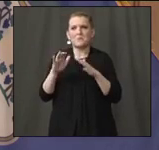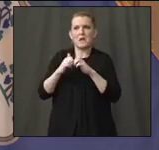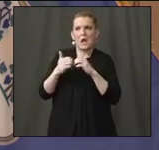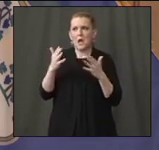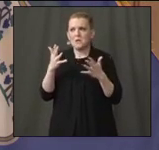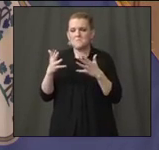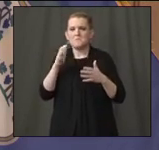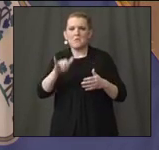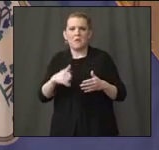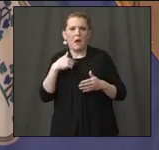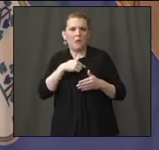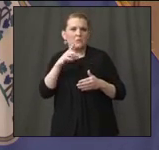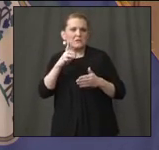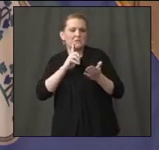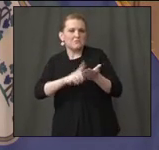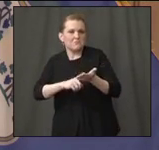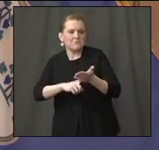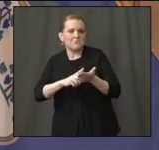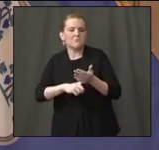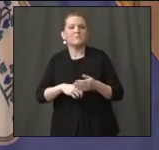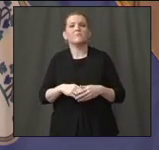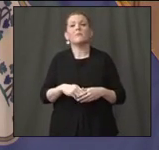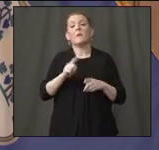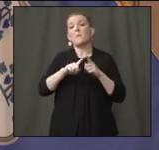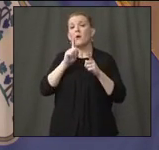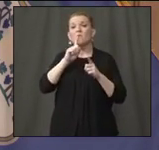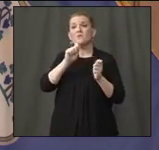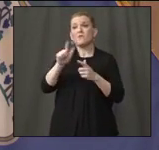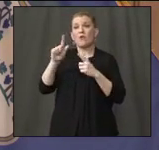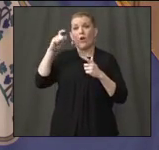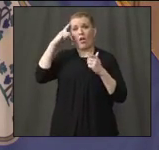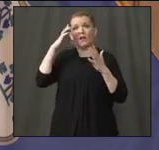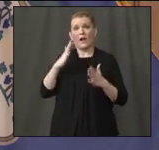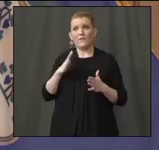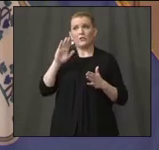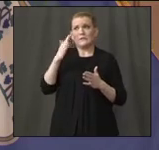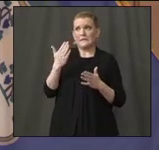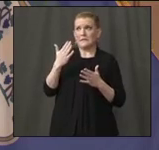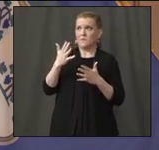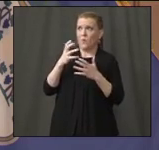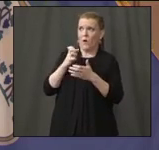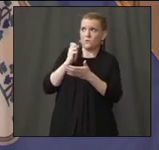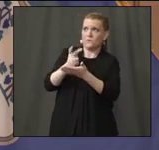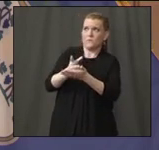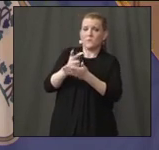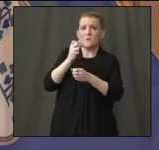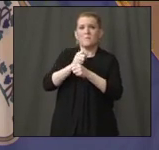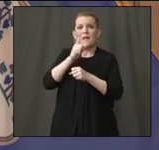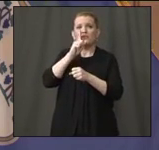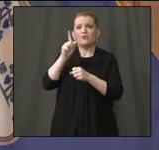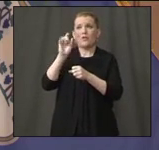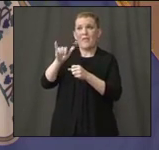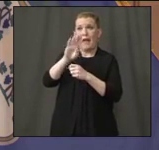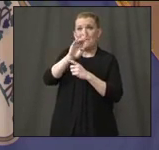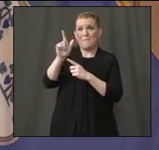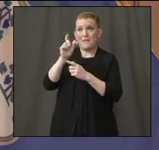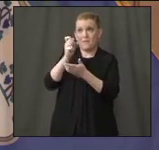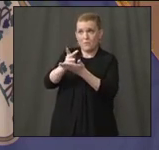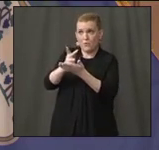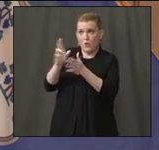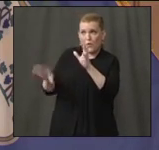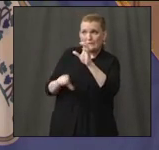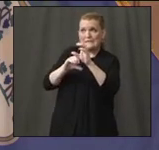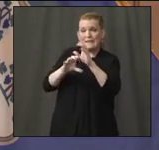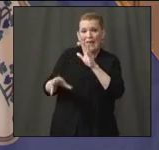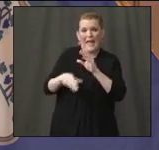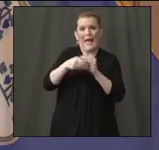to see a supplemental, they wanted to see money in there to pay back lost revenues at the state level. That